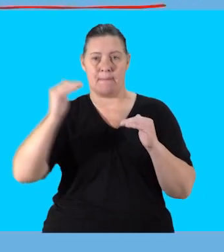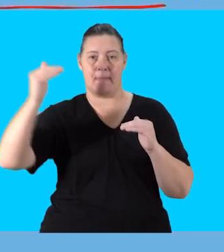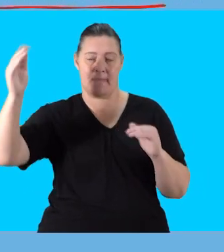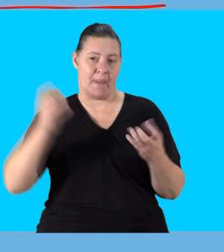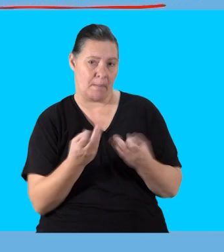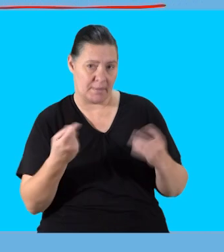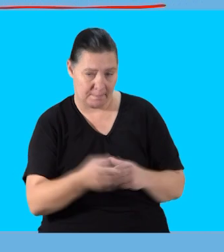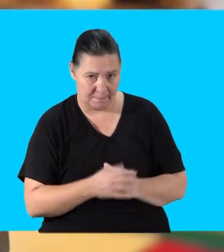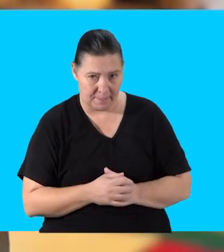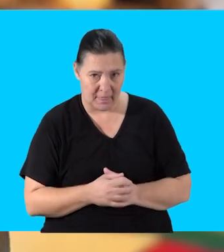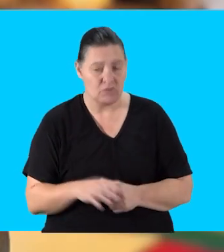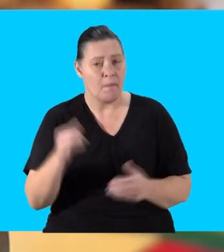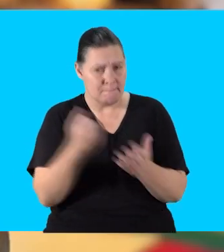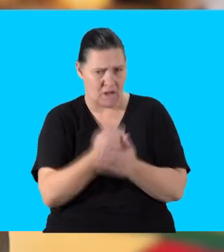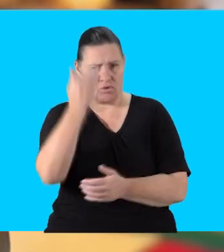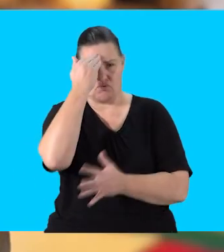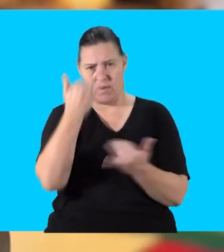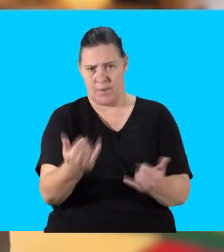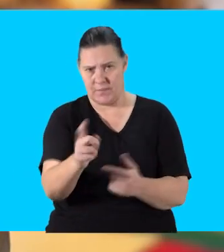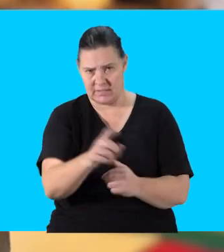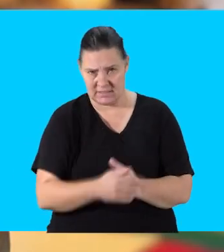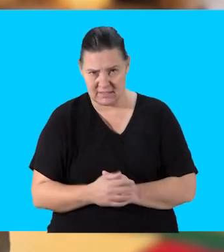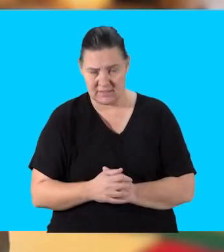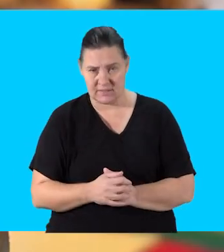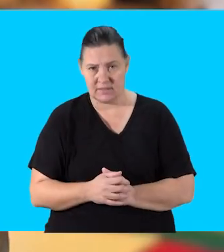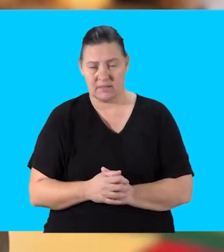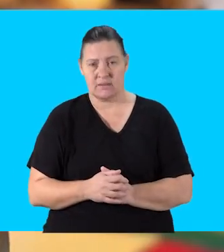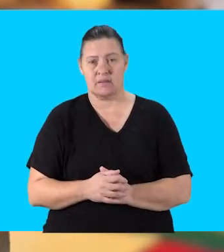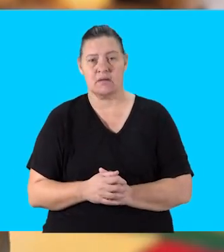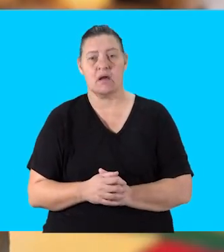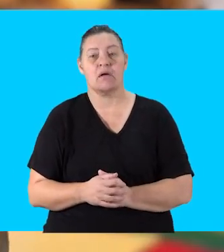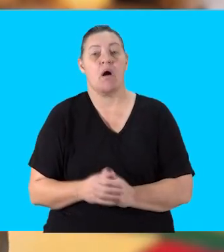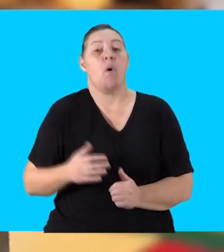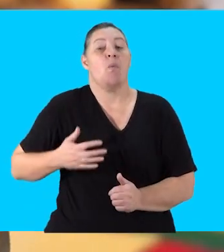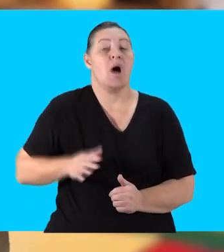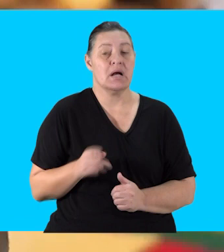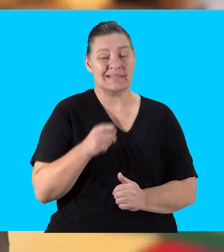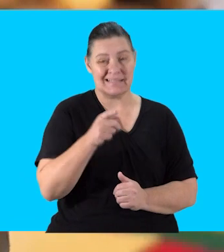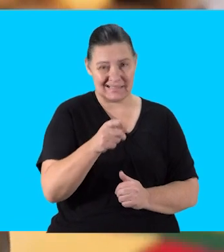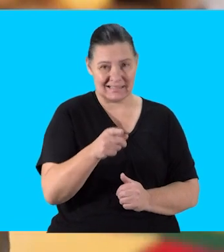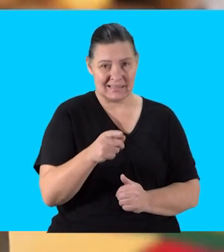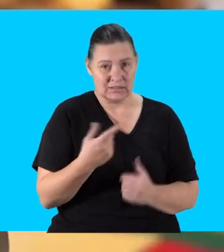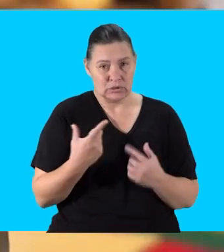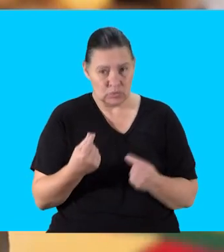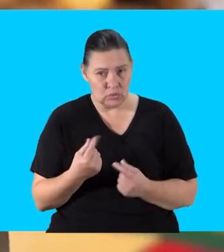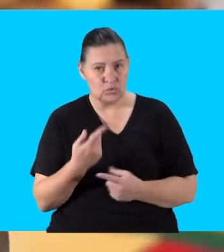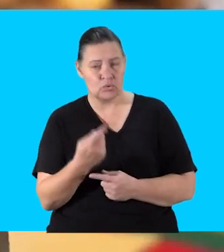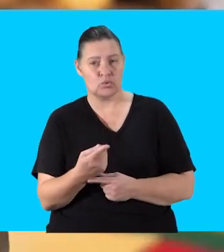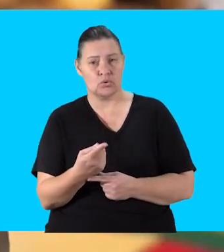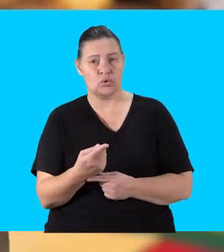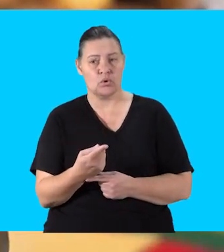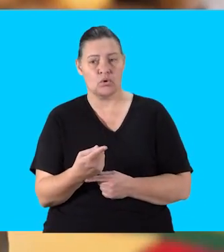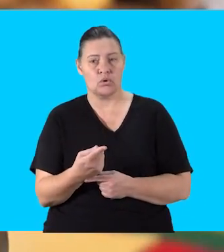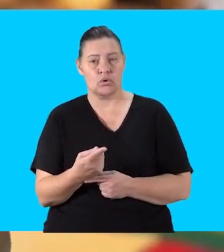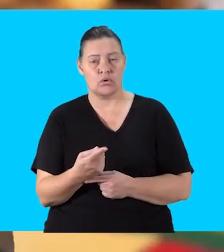of elements. So this is what you should already know by now. And then what I want us to now to do in